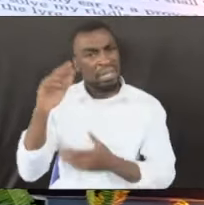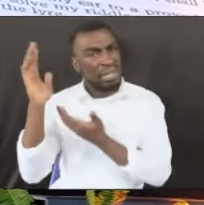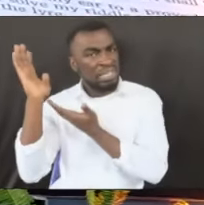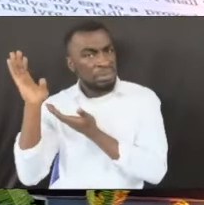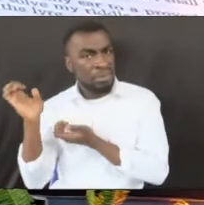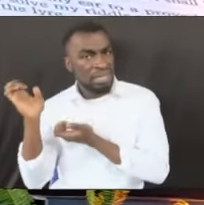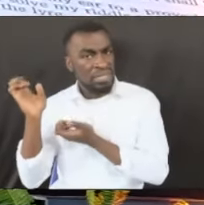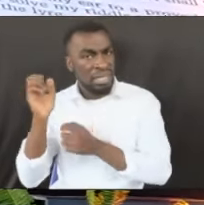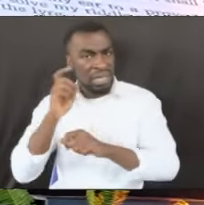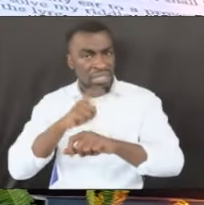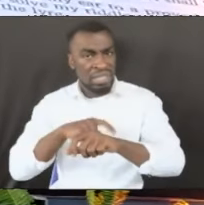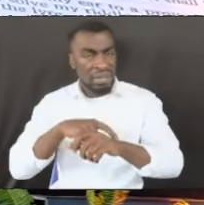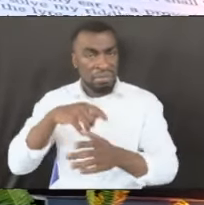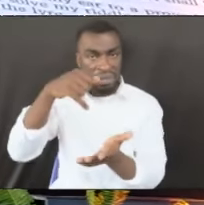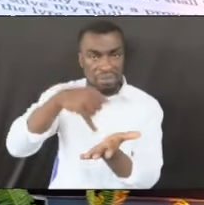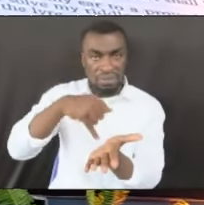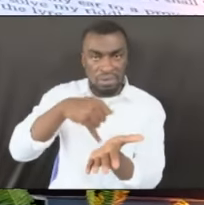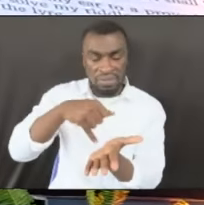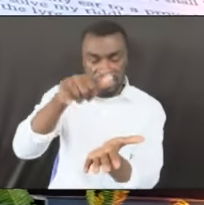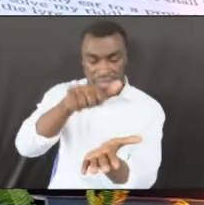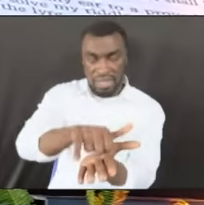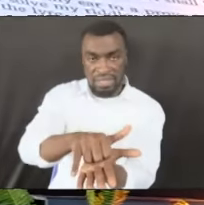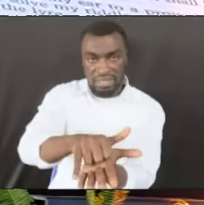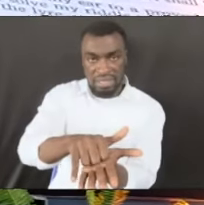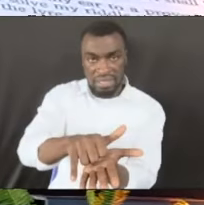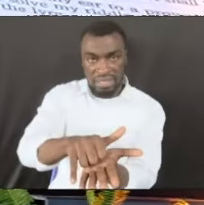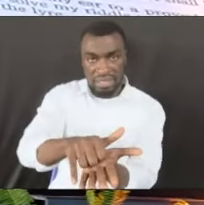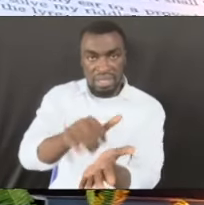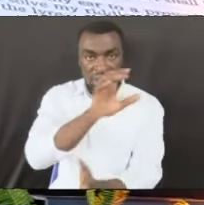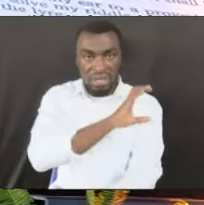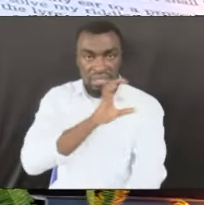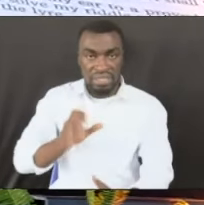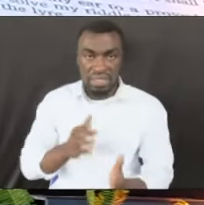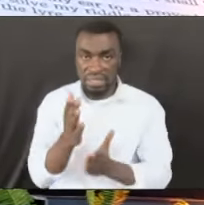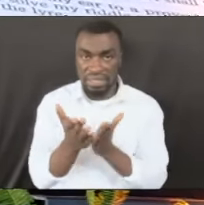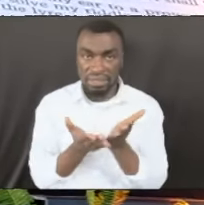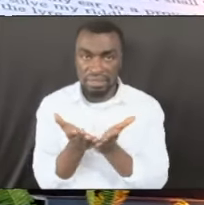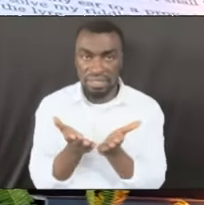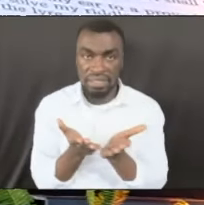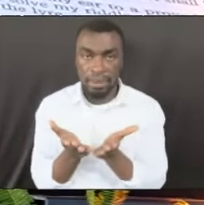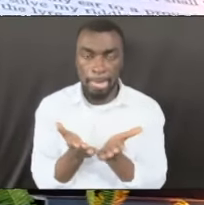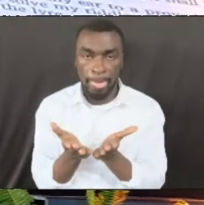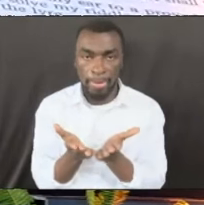are involved in that? Christian Service,